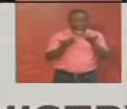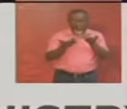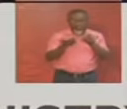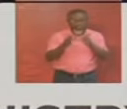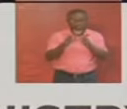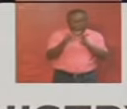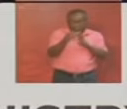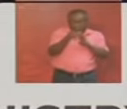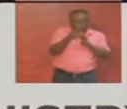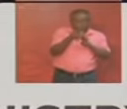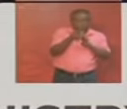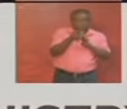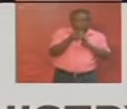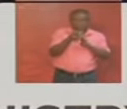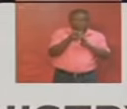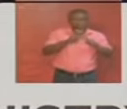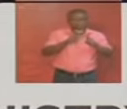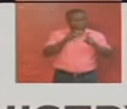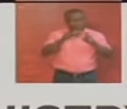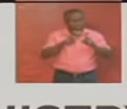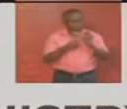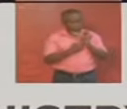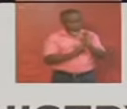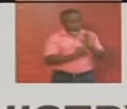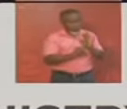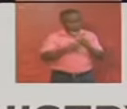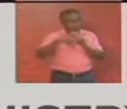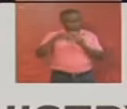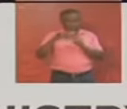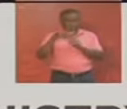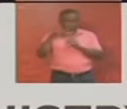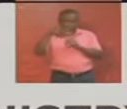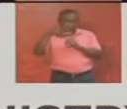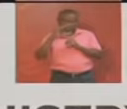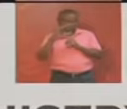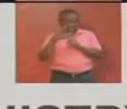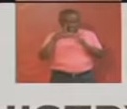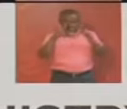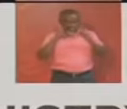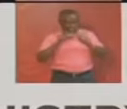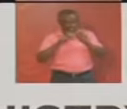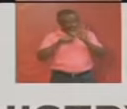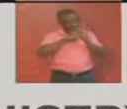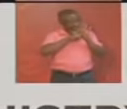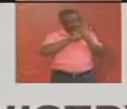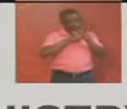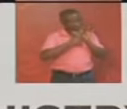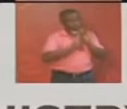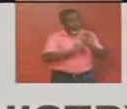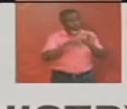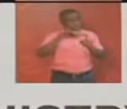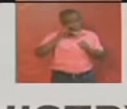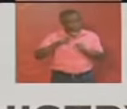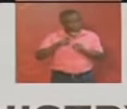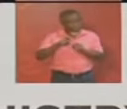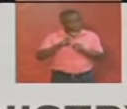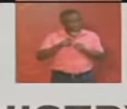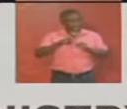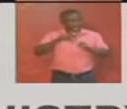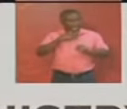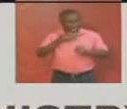would be the RT-PCR test done within a 72-hour window. However, there is the risk of introduction of a new